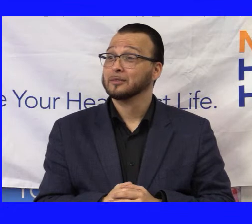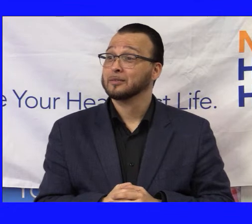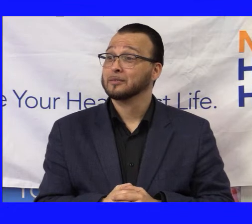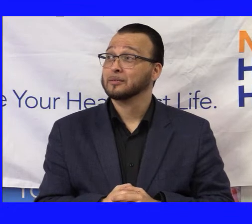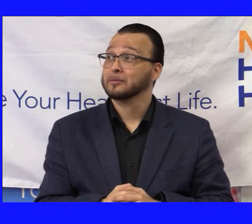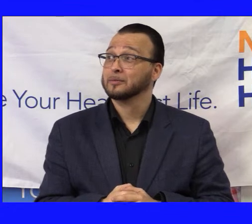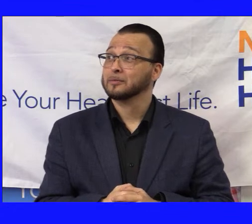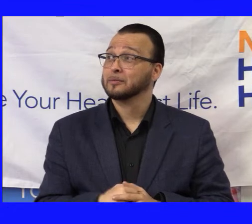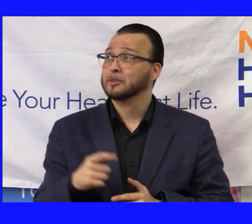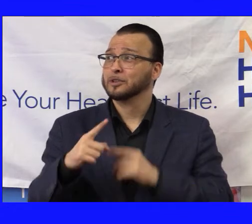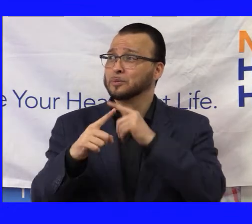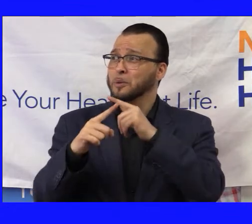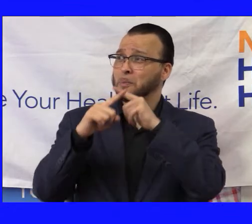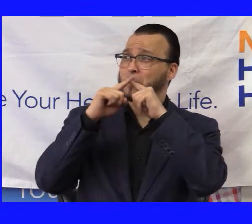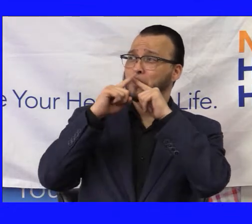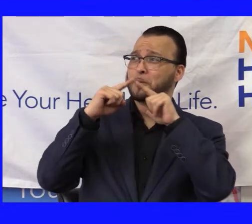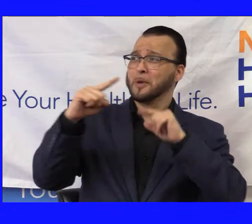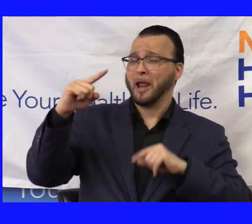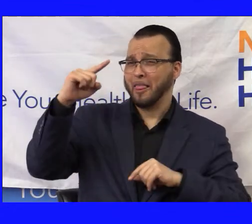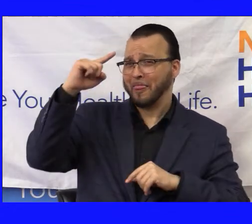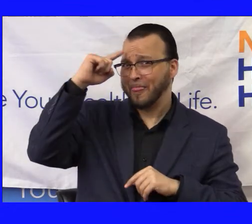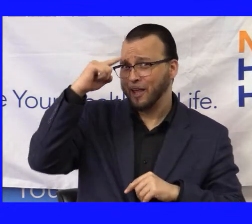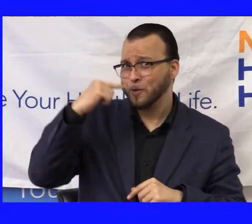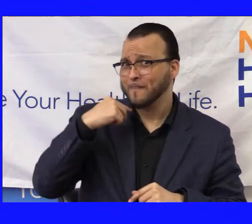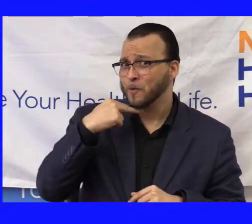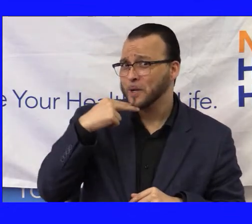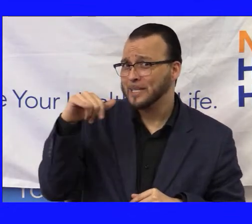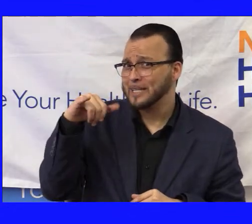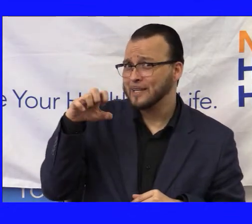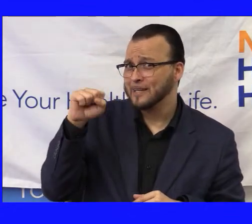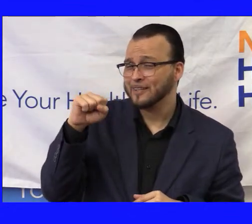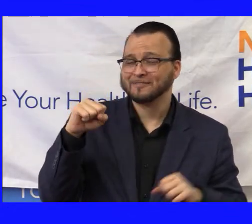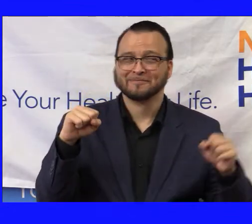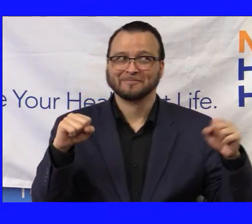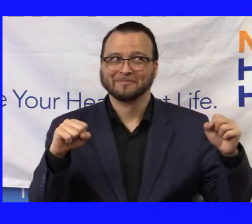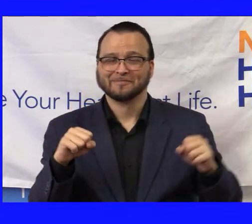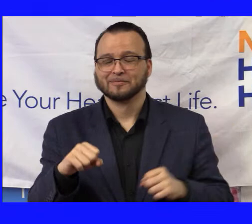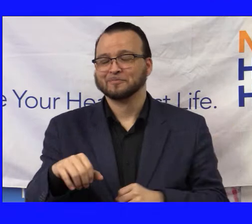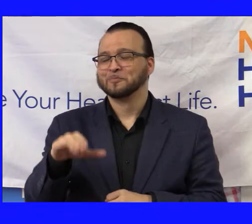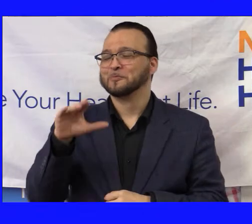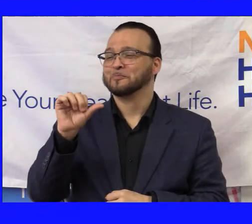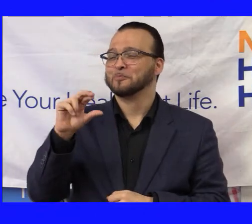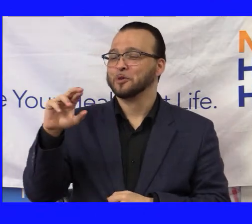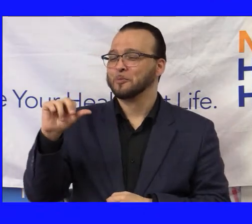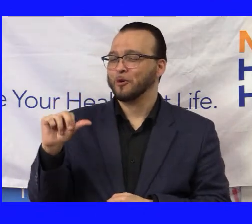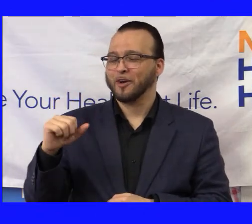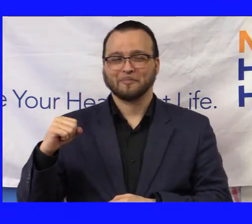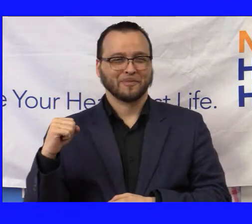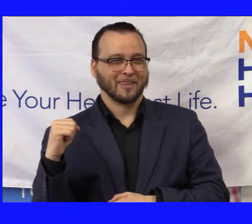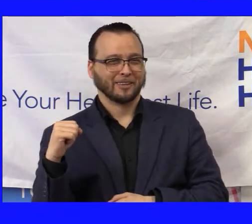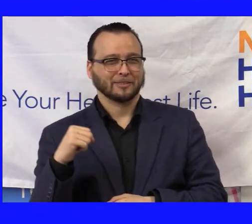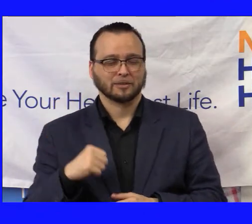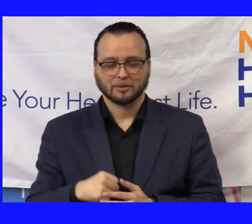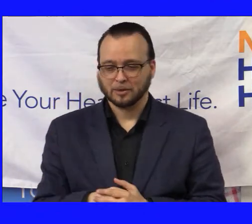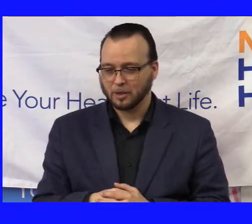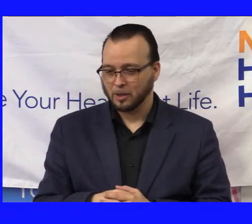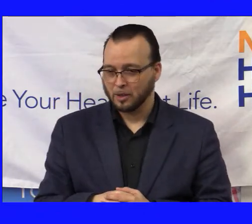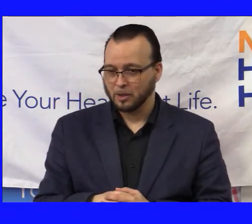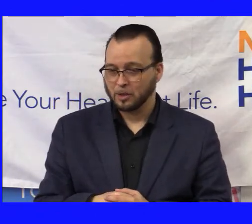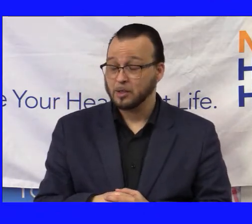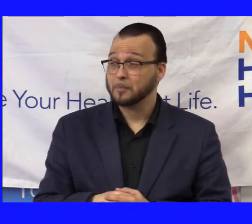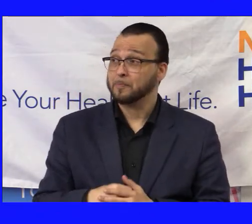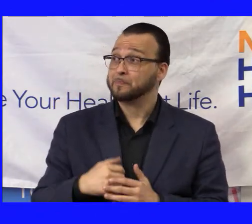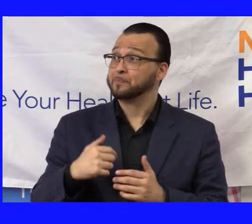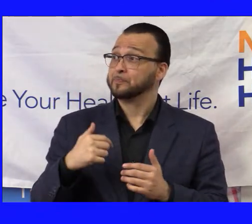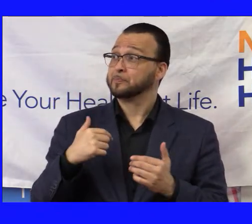You were muted, but I think you said yes. Yes. Barbara? Yes. I would like to